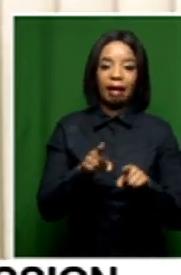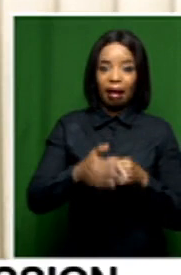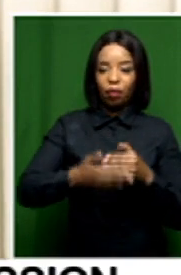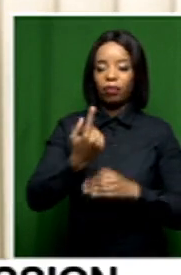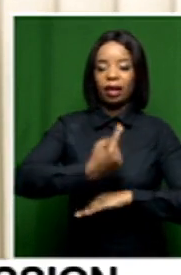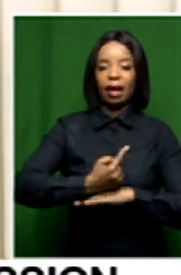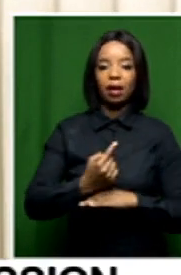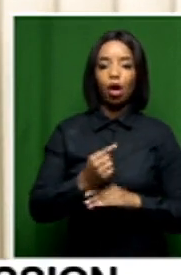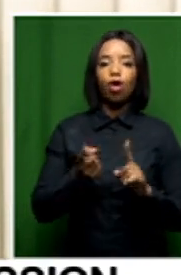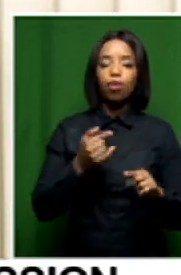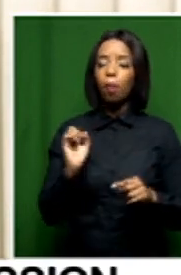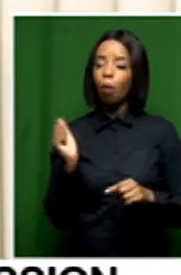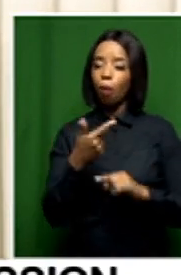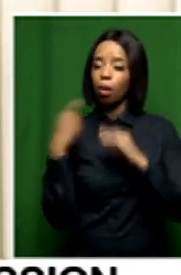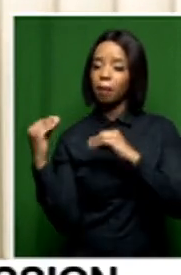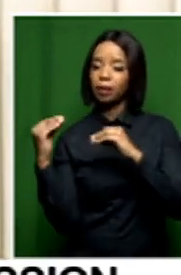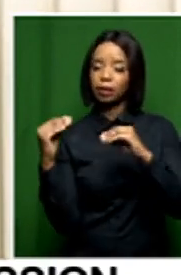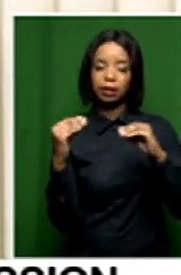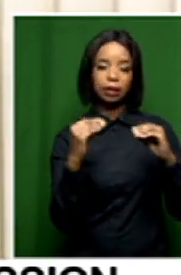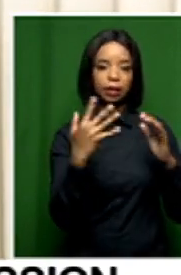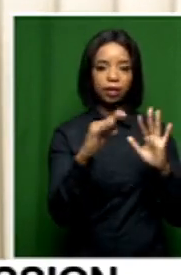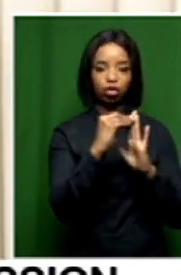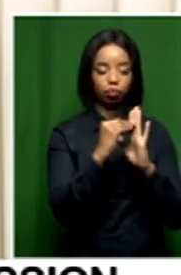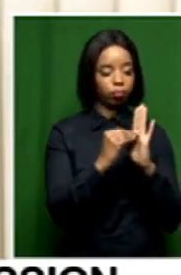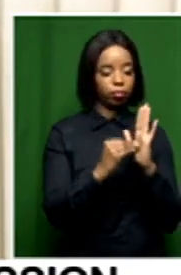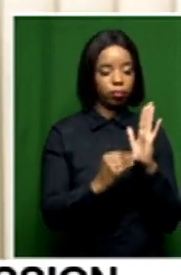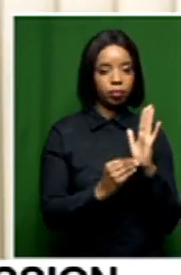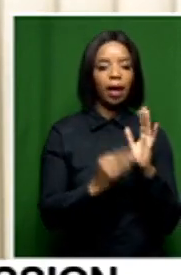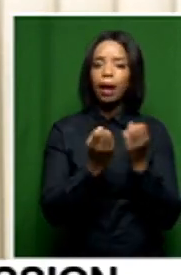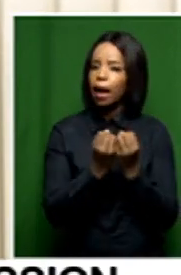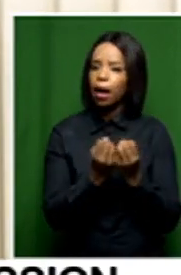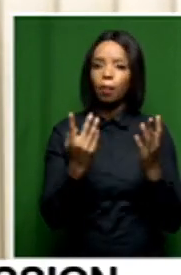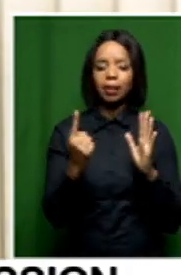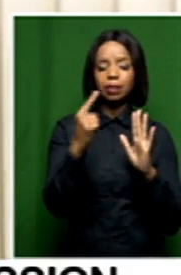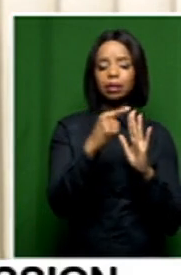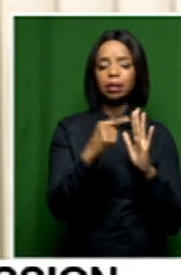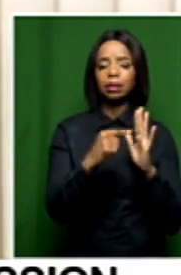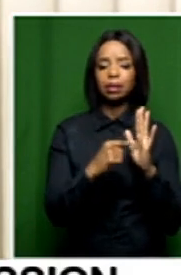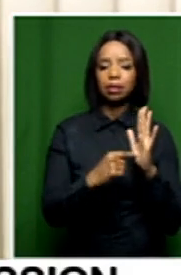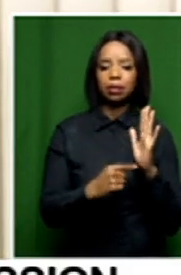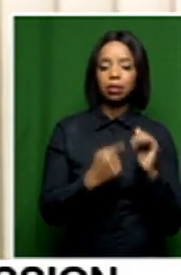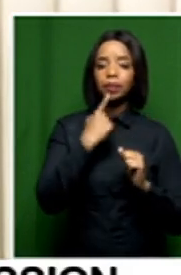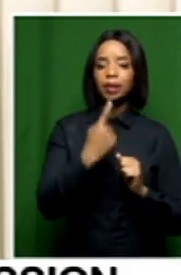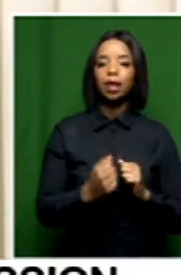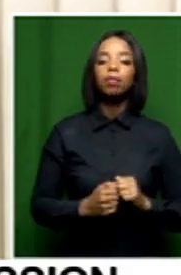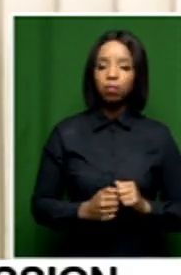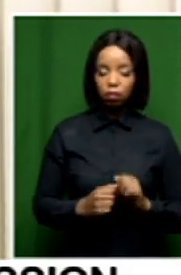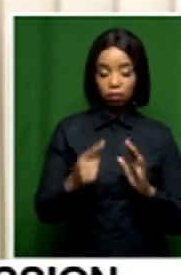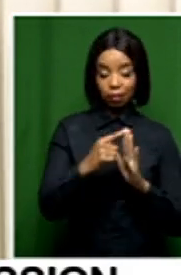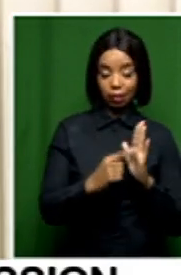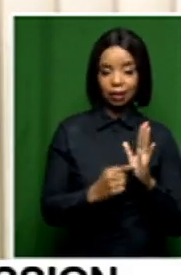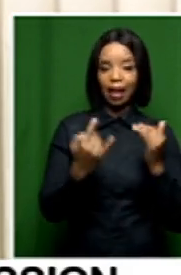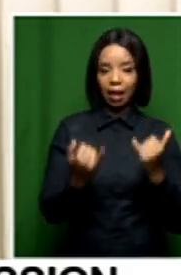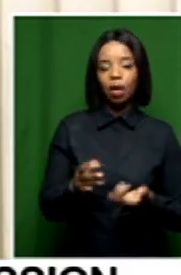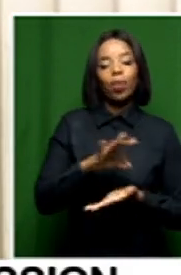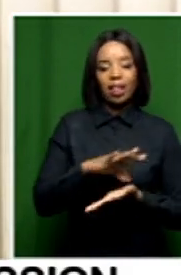entities that you've listed, how many of them can we come back today and say they have produced clean audit results,